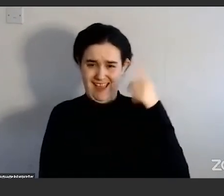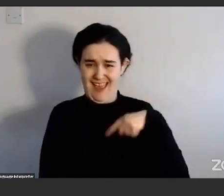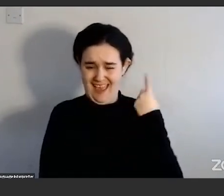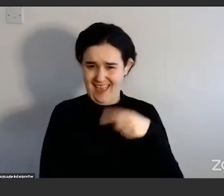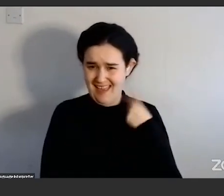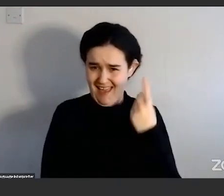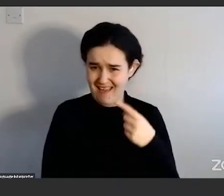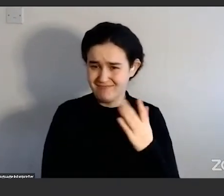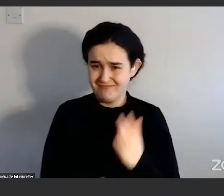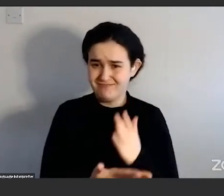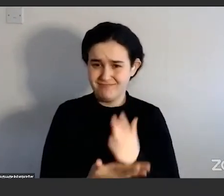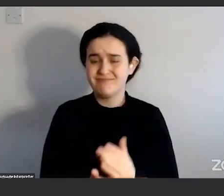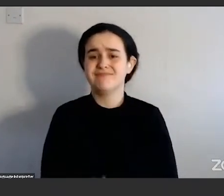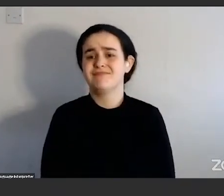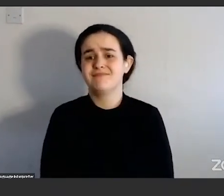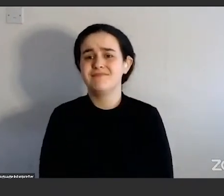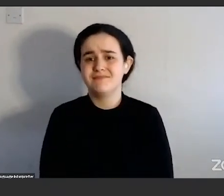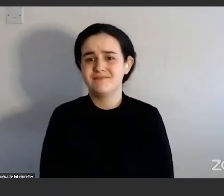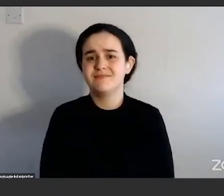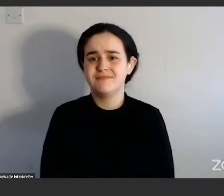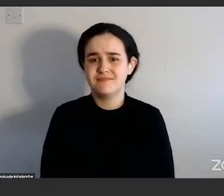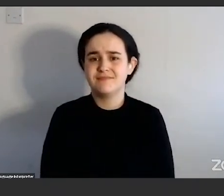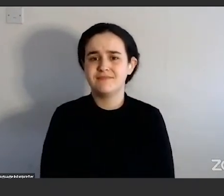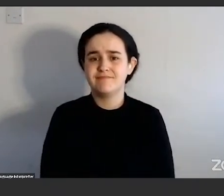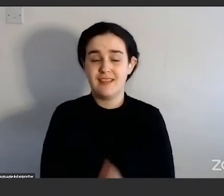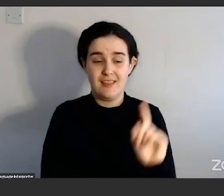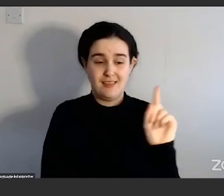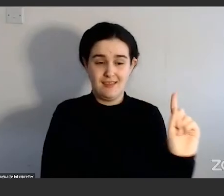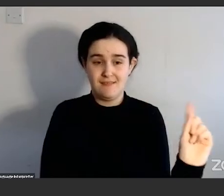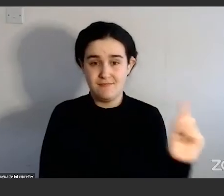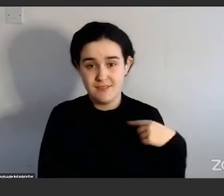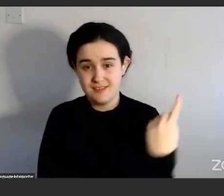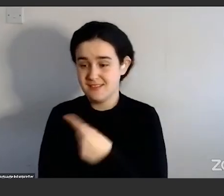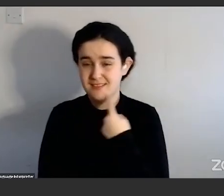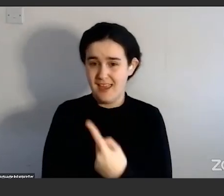They can say I've lost my mind.